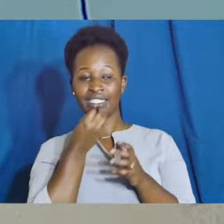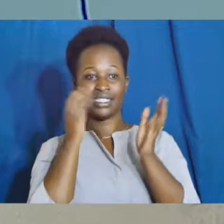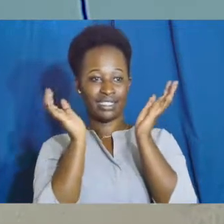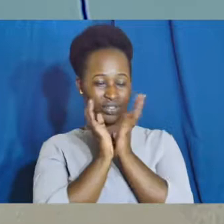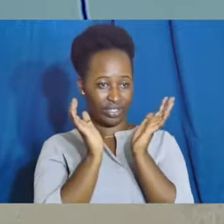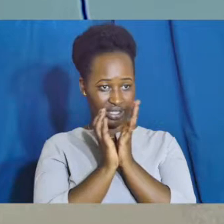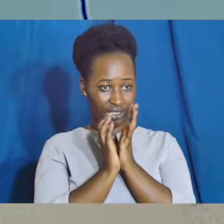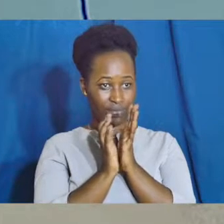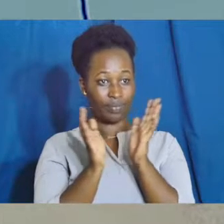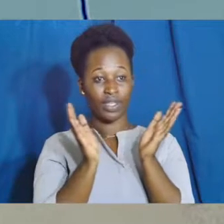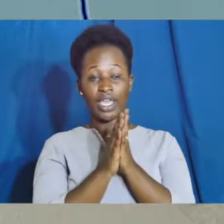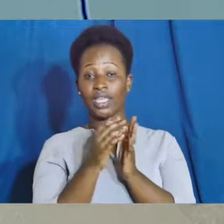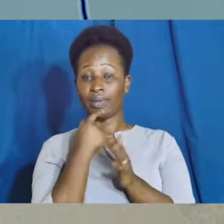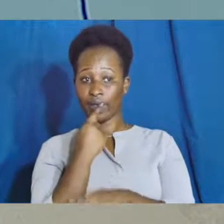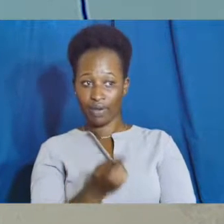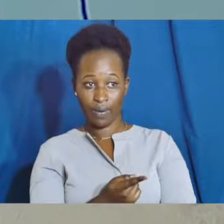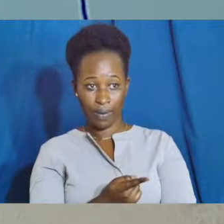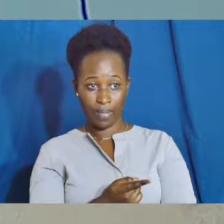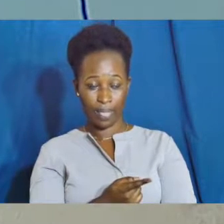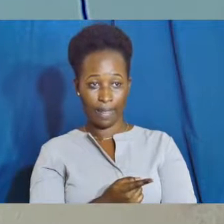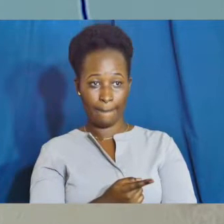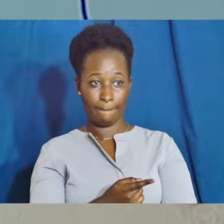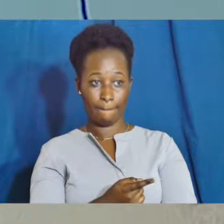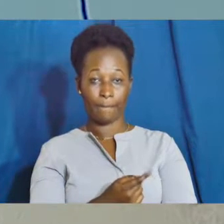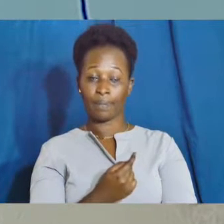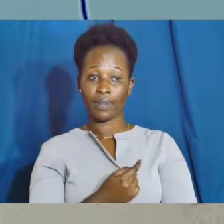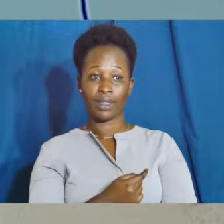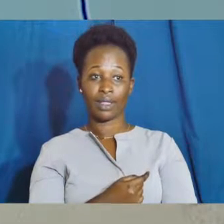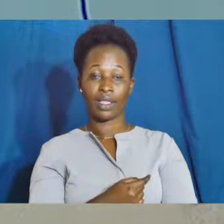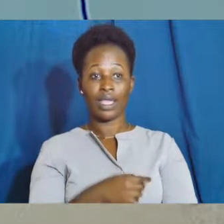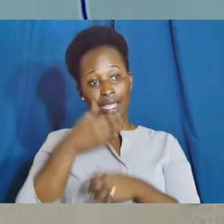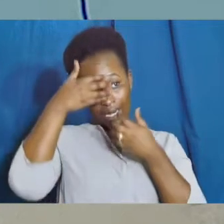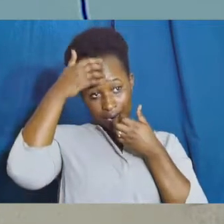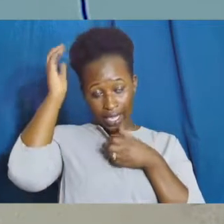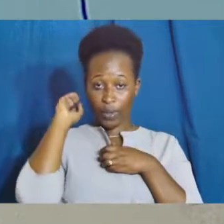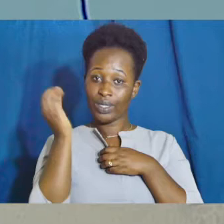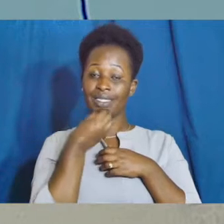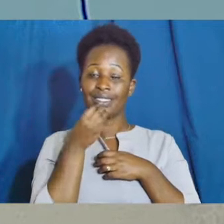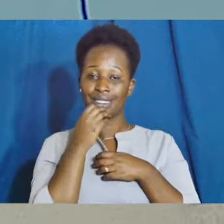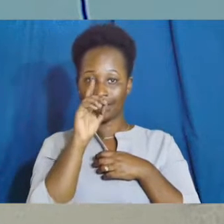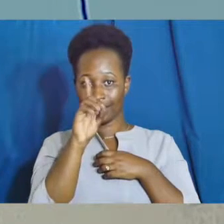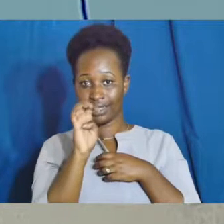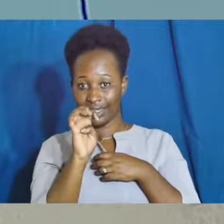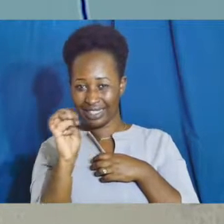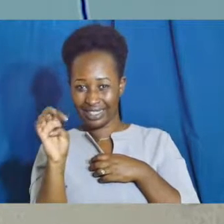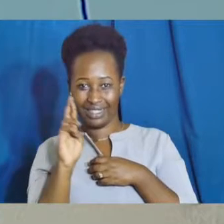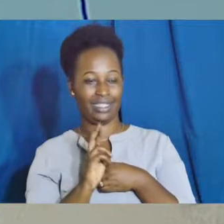arrow also tells me, it also tells you that the lion eats deer.